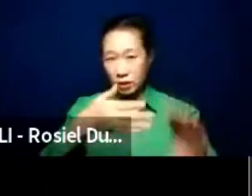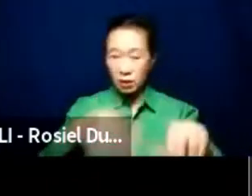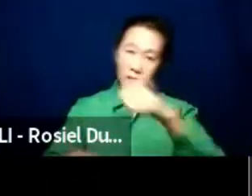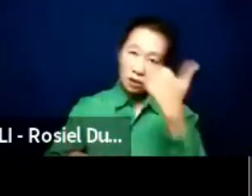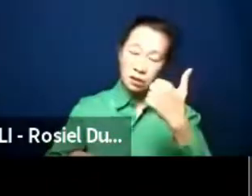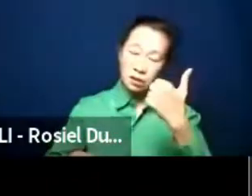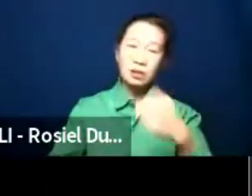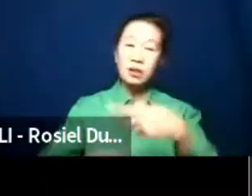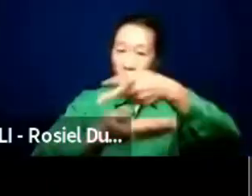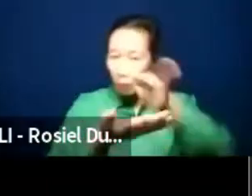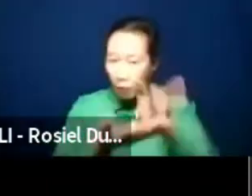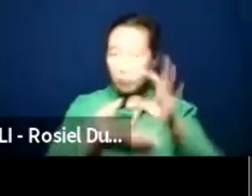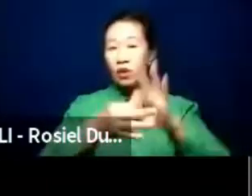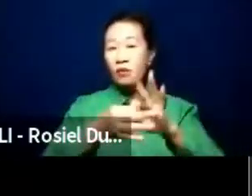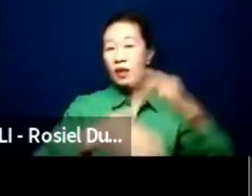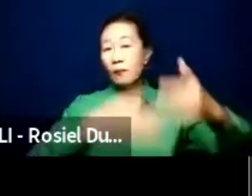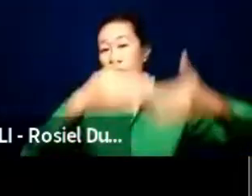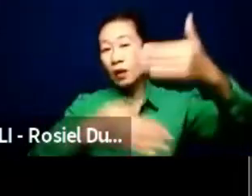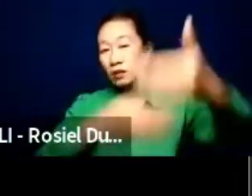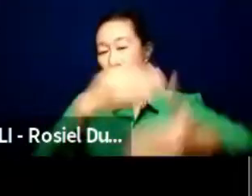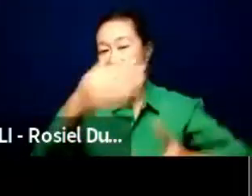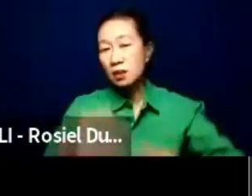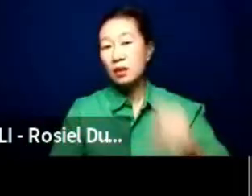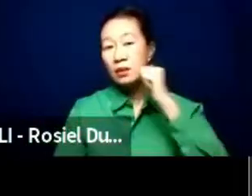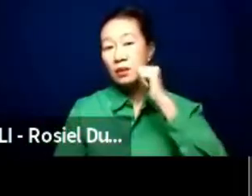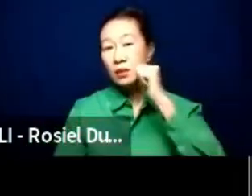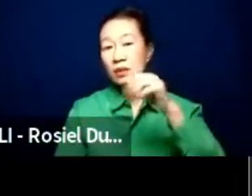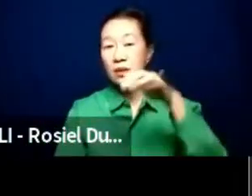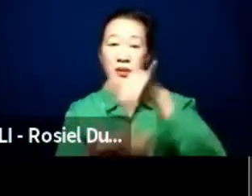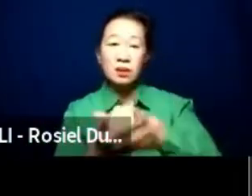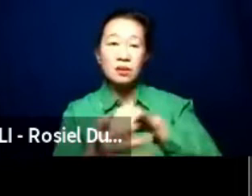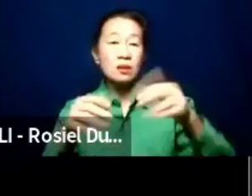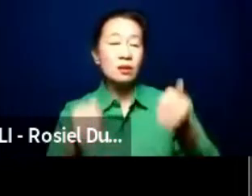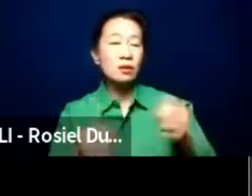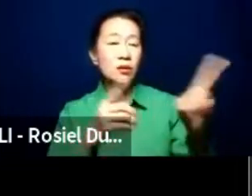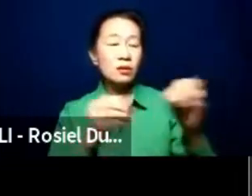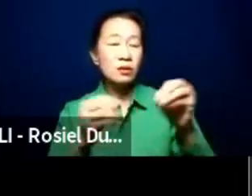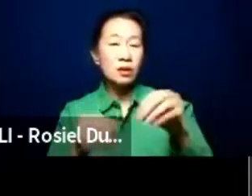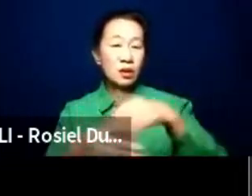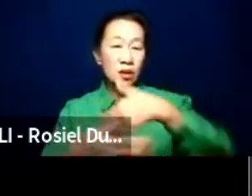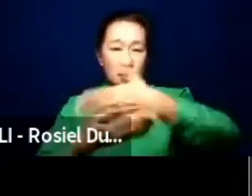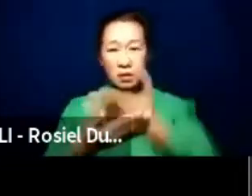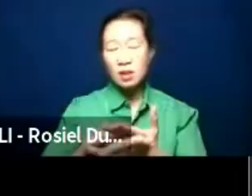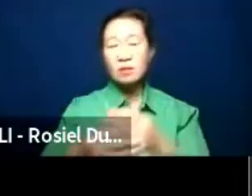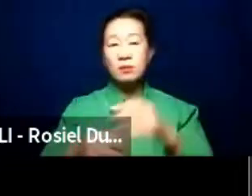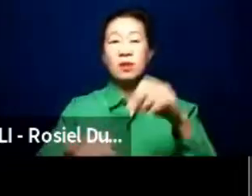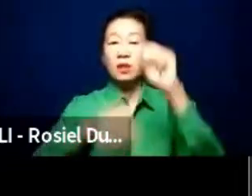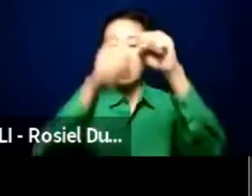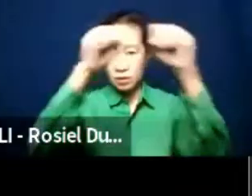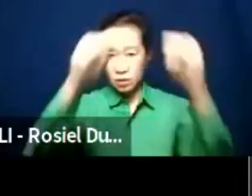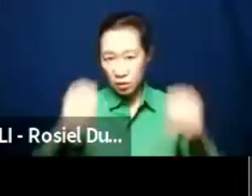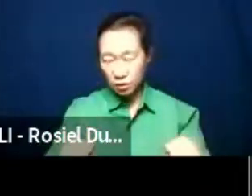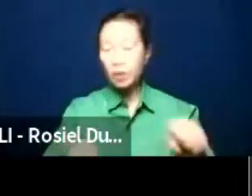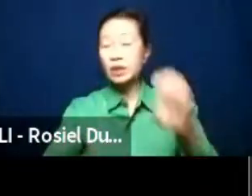another step in the process. No? So usually ganun yung work na ginagawa nila in some sheltered employment